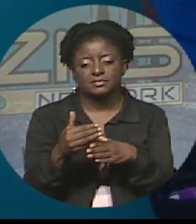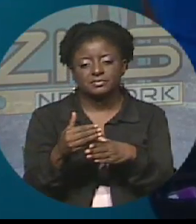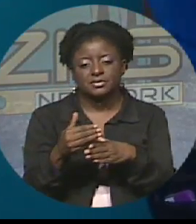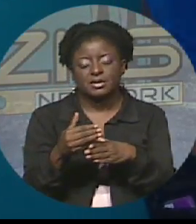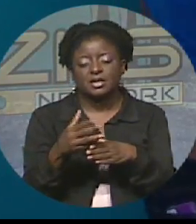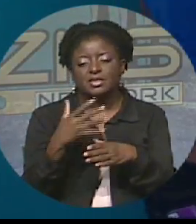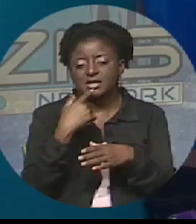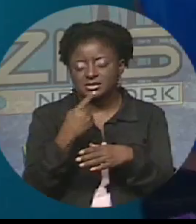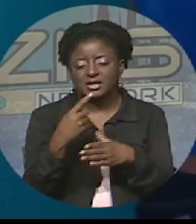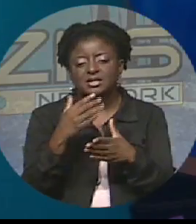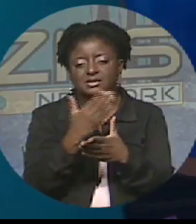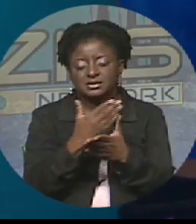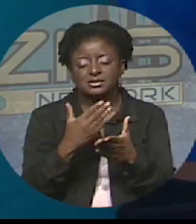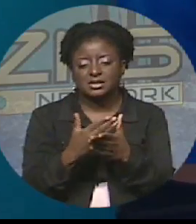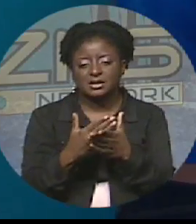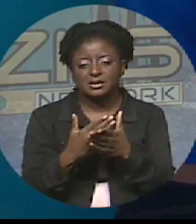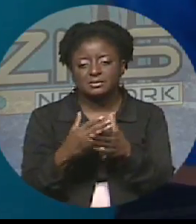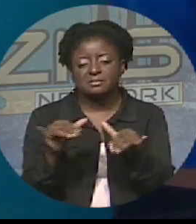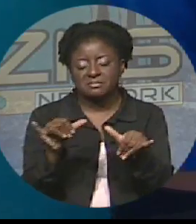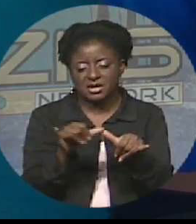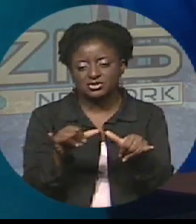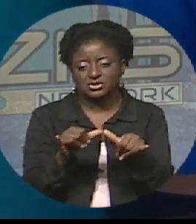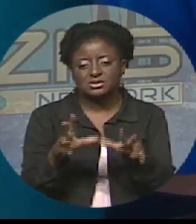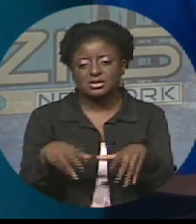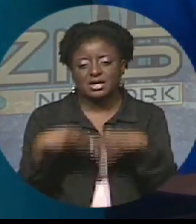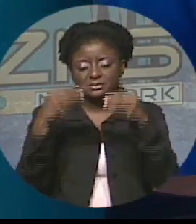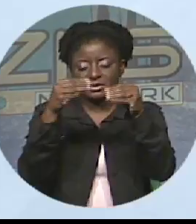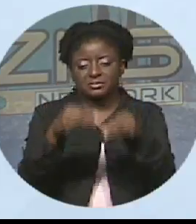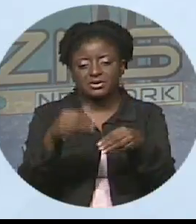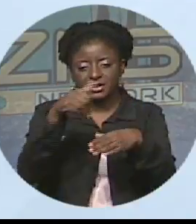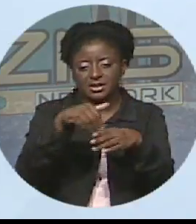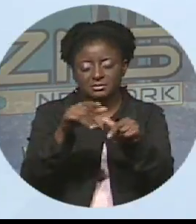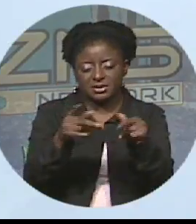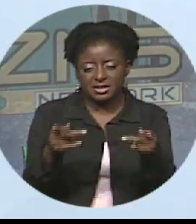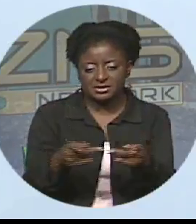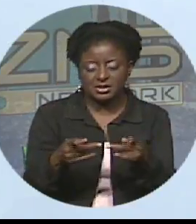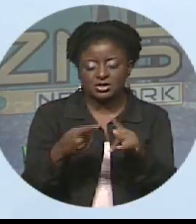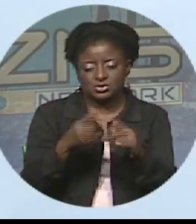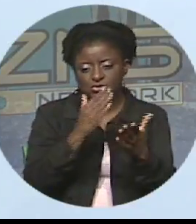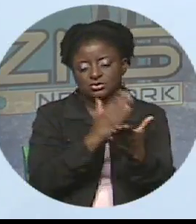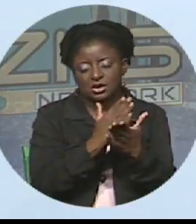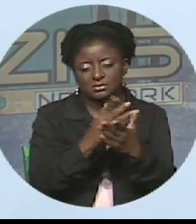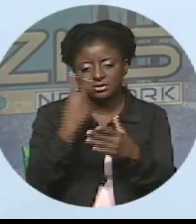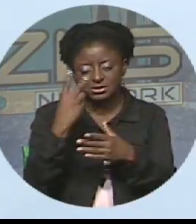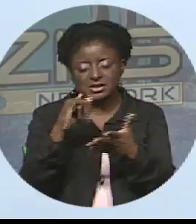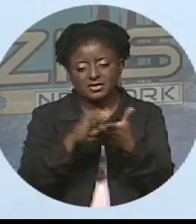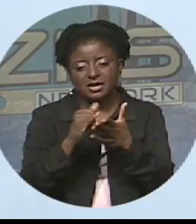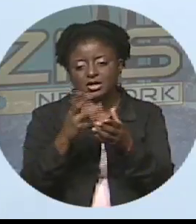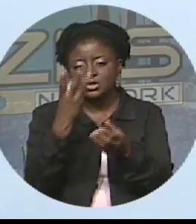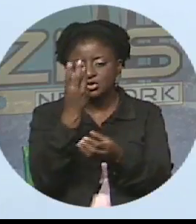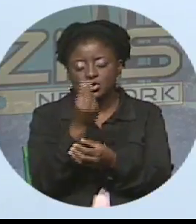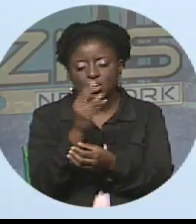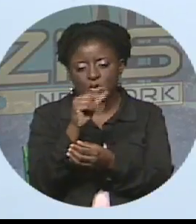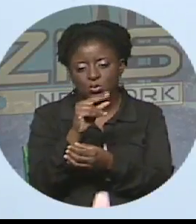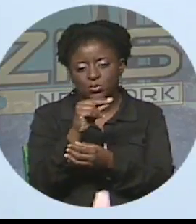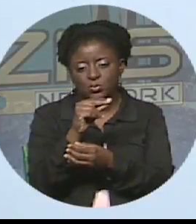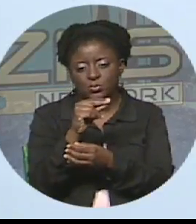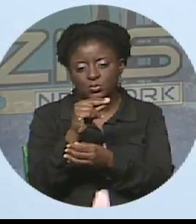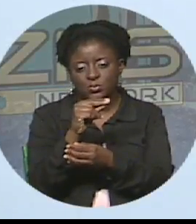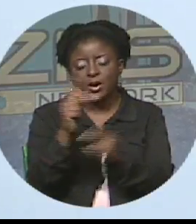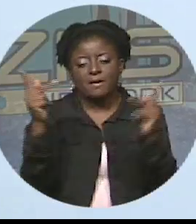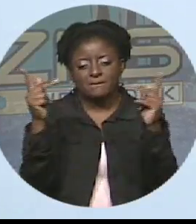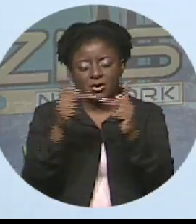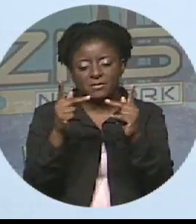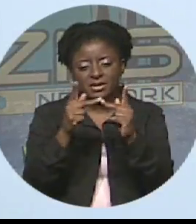protect and conserve the fishing industry. To see that no permits of any kind should be issued to